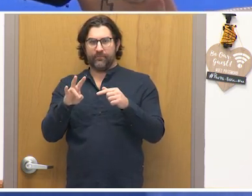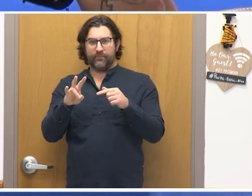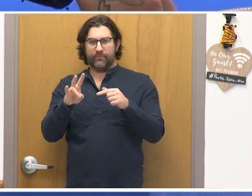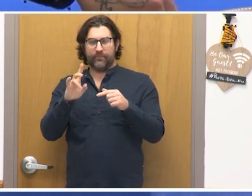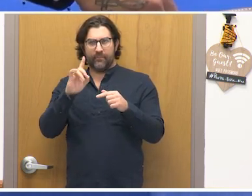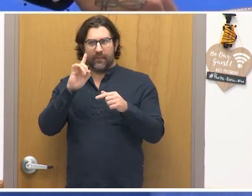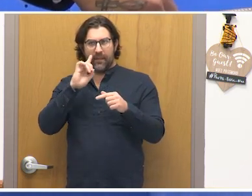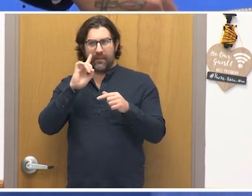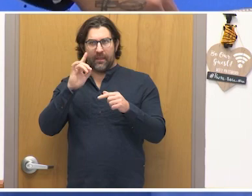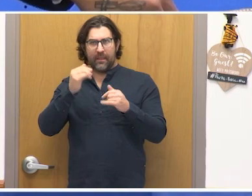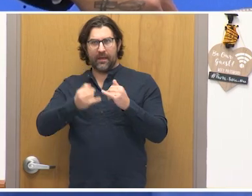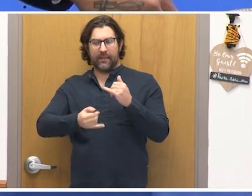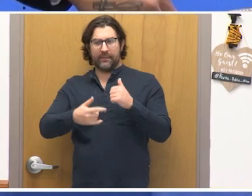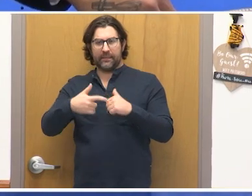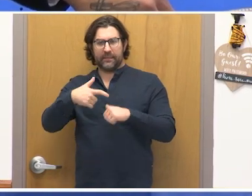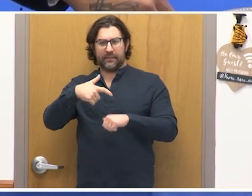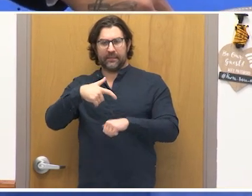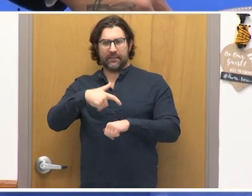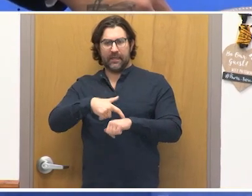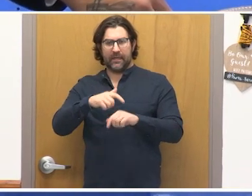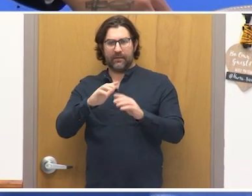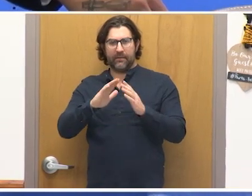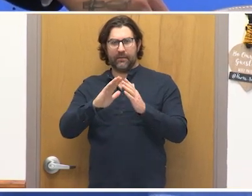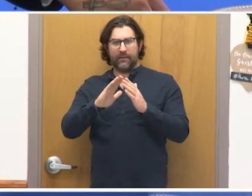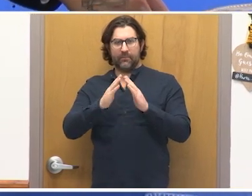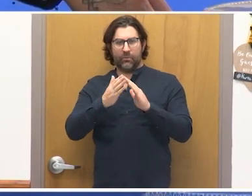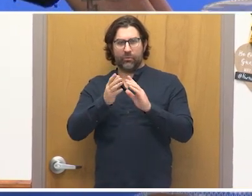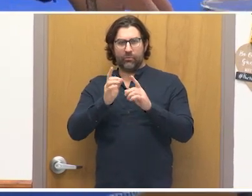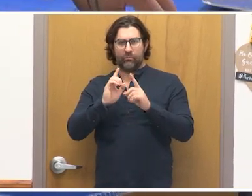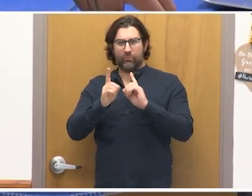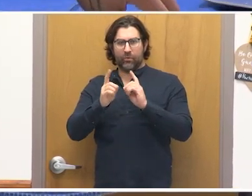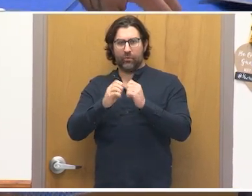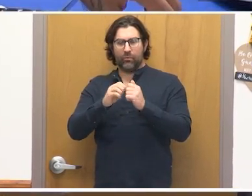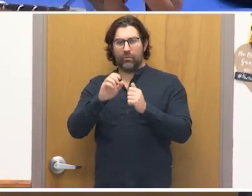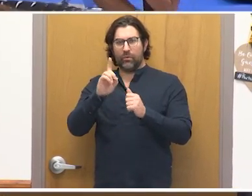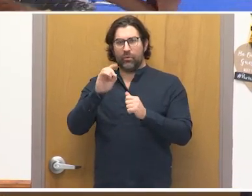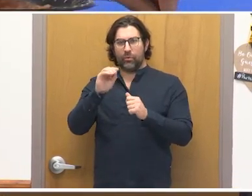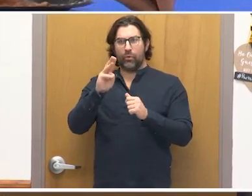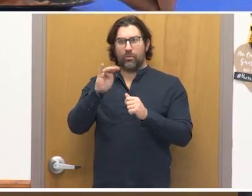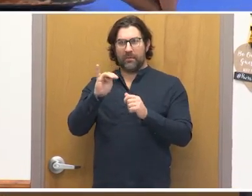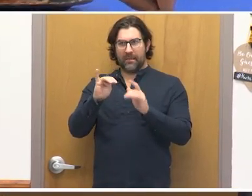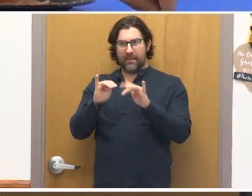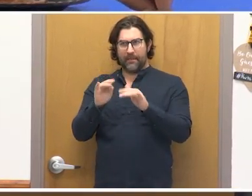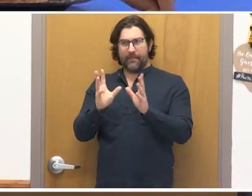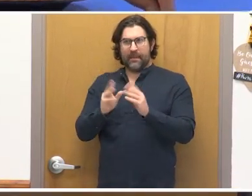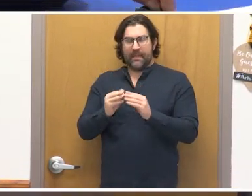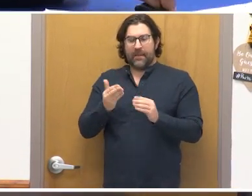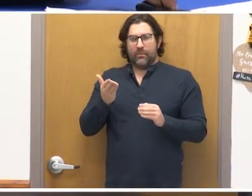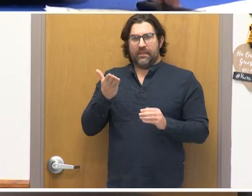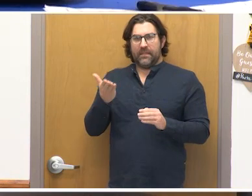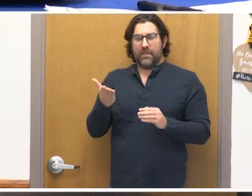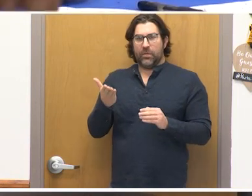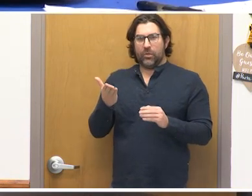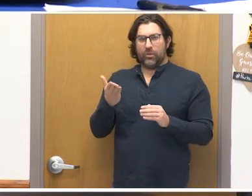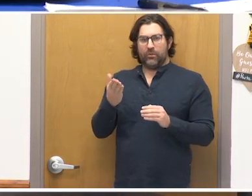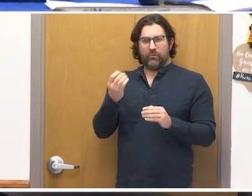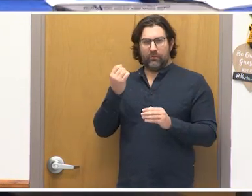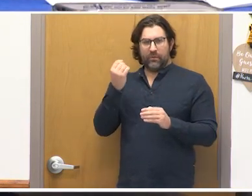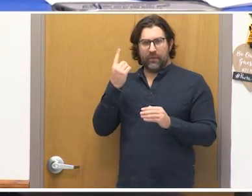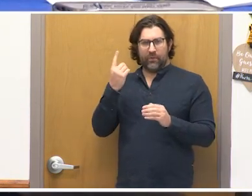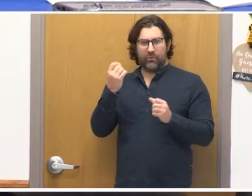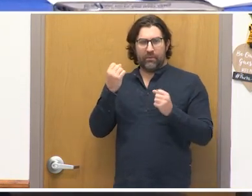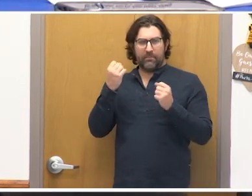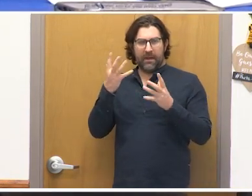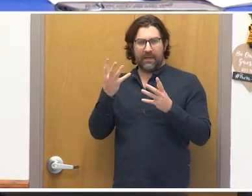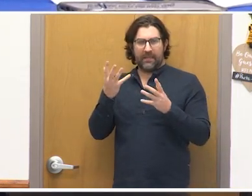And I think that the last time the community spoke to Domi, I was at that meeting. And there were a lot of